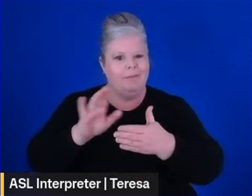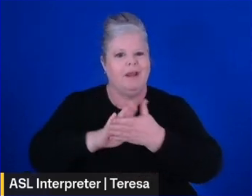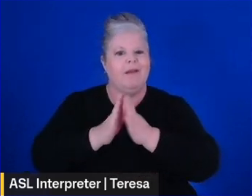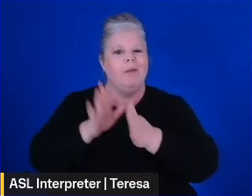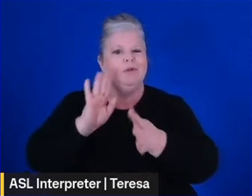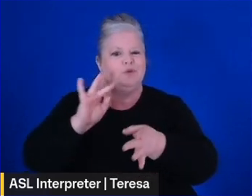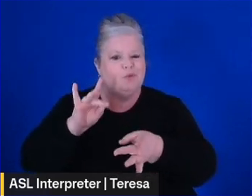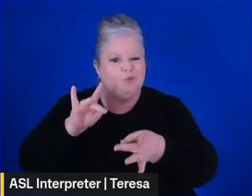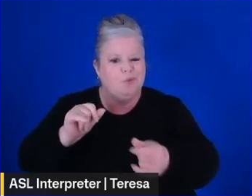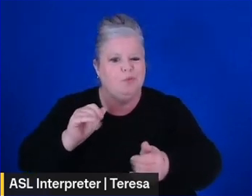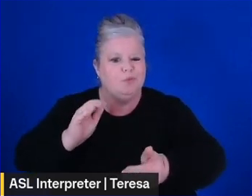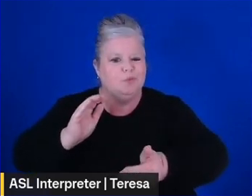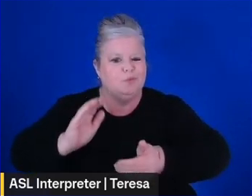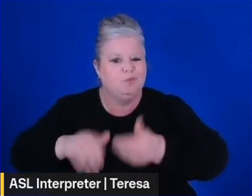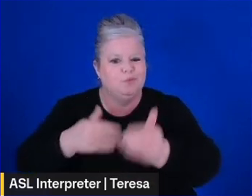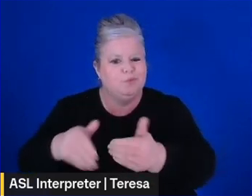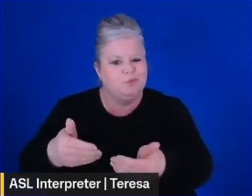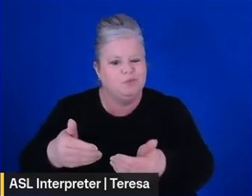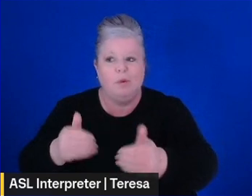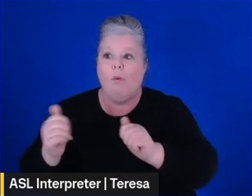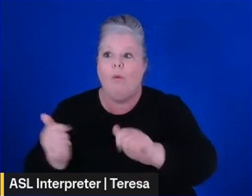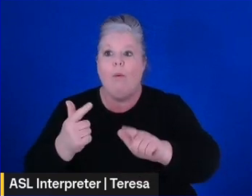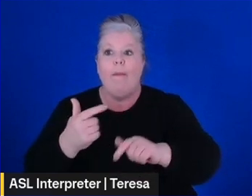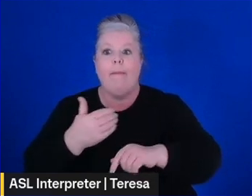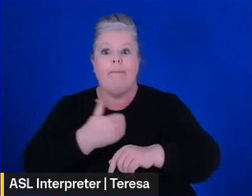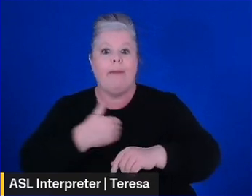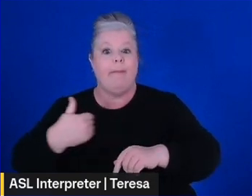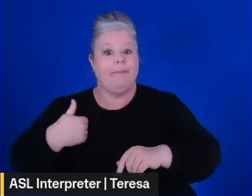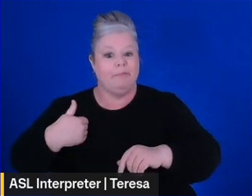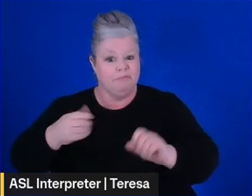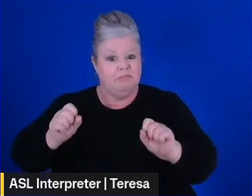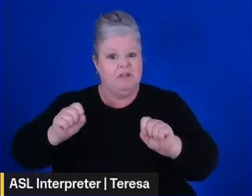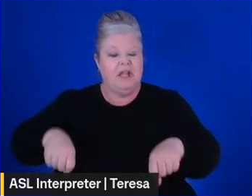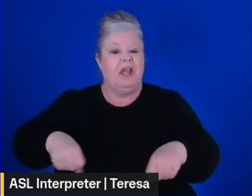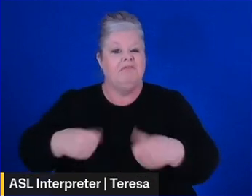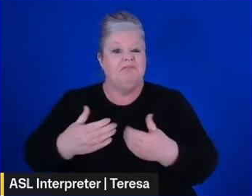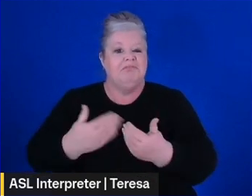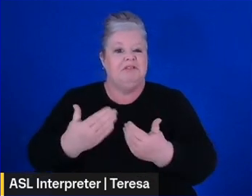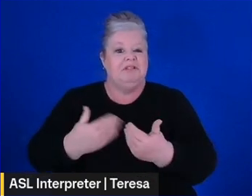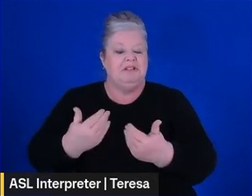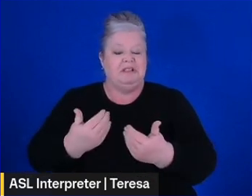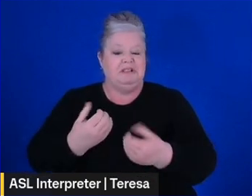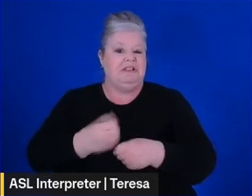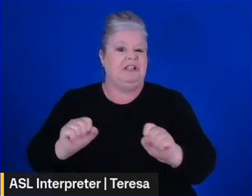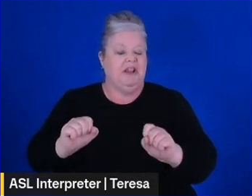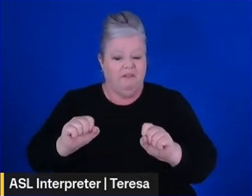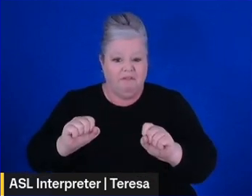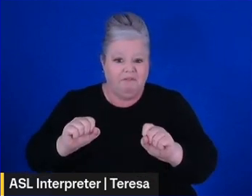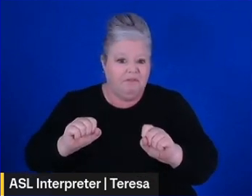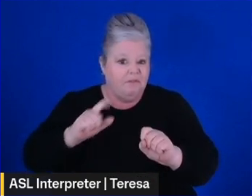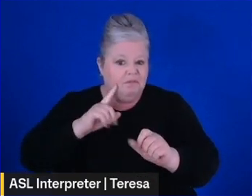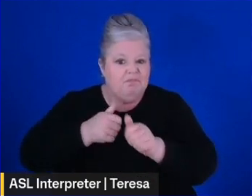any members can handle safely.